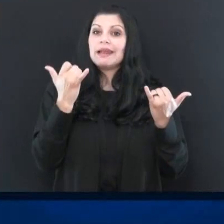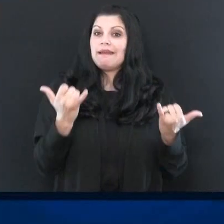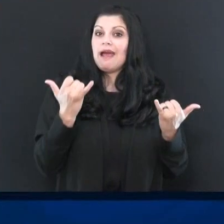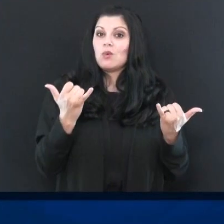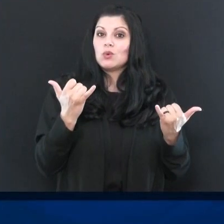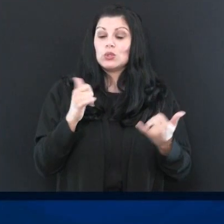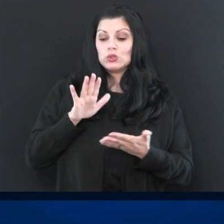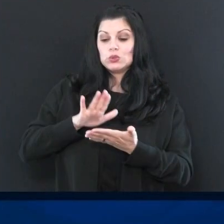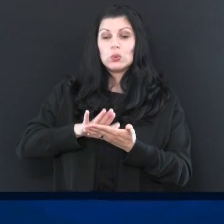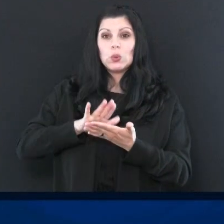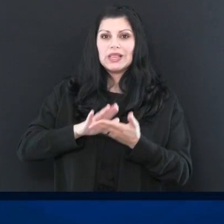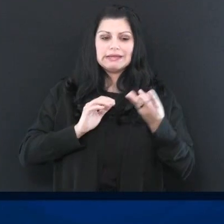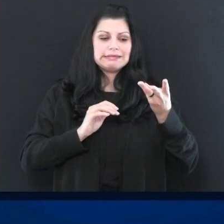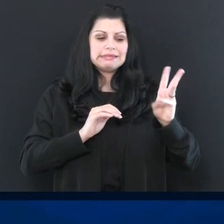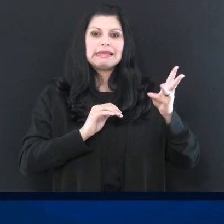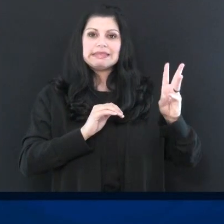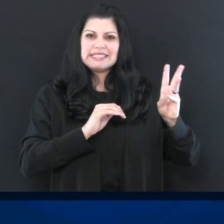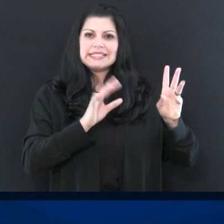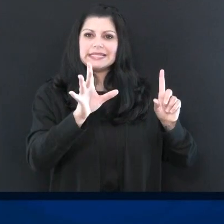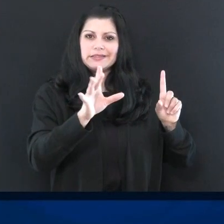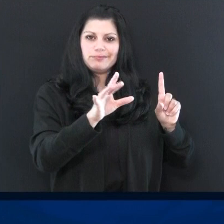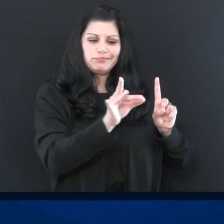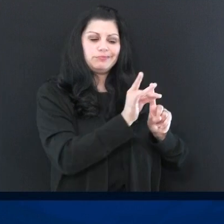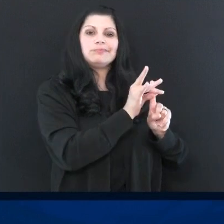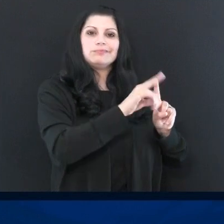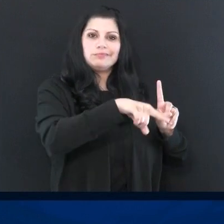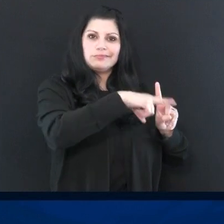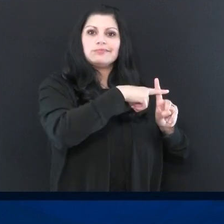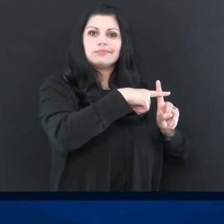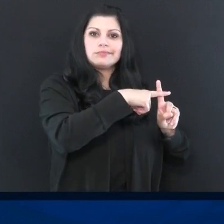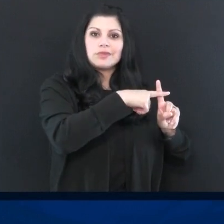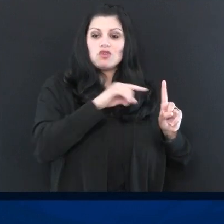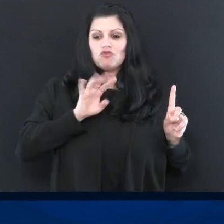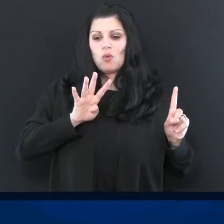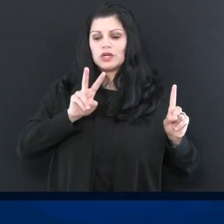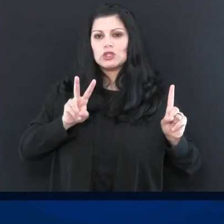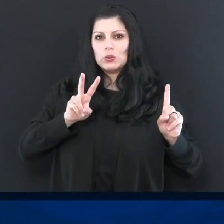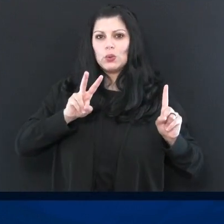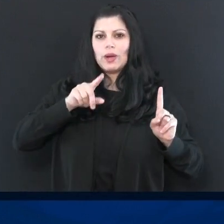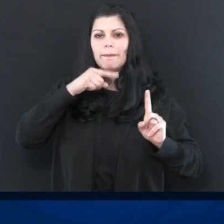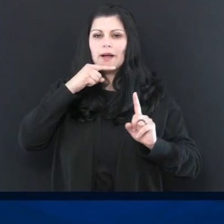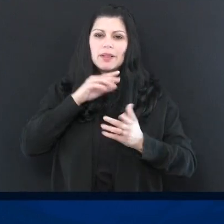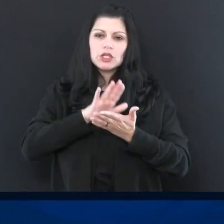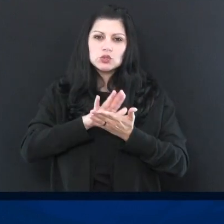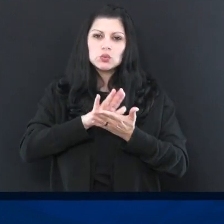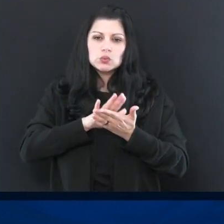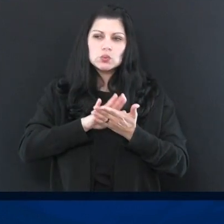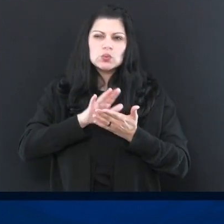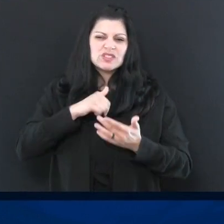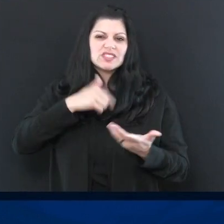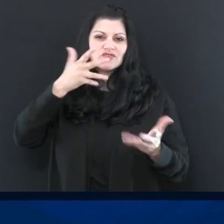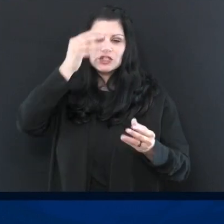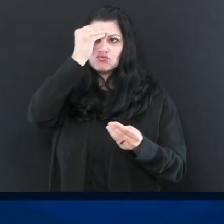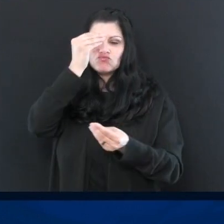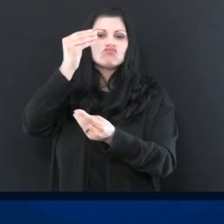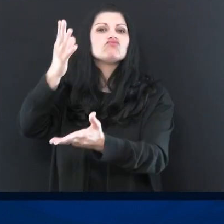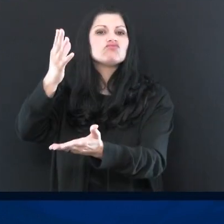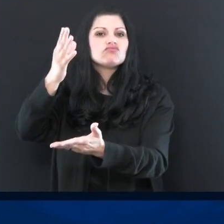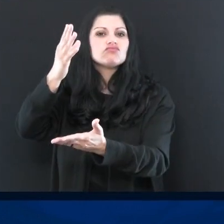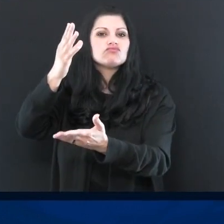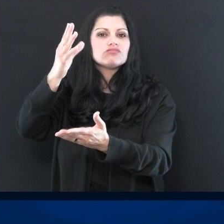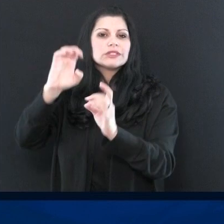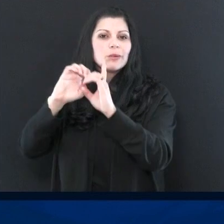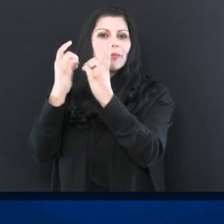outbreaks in our schools with 42 confirmed cases in public schools reported to the Department of Ed, and this information